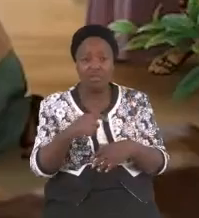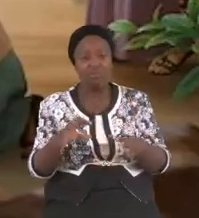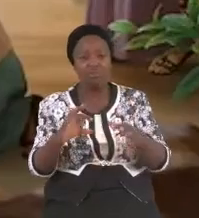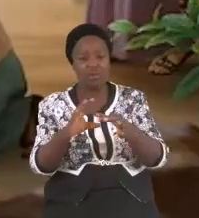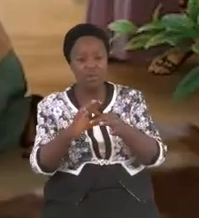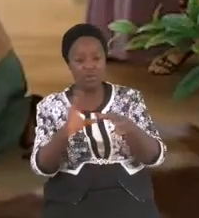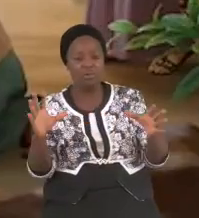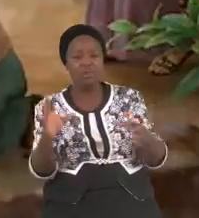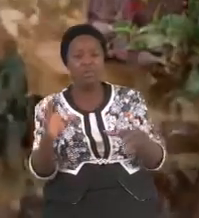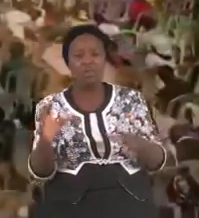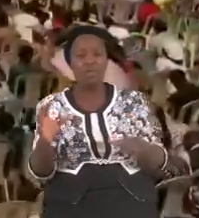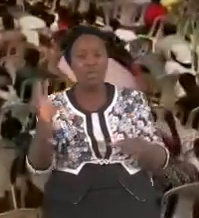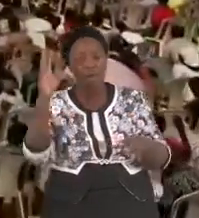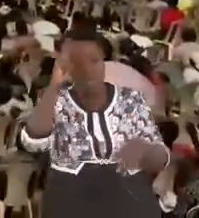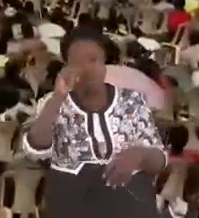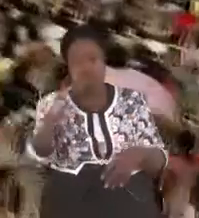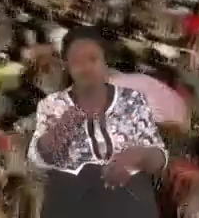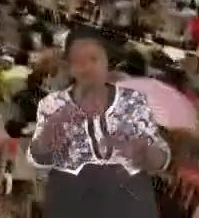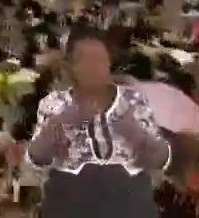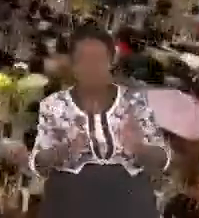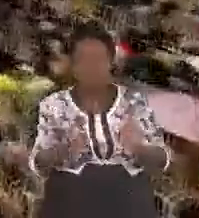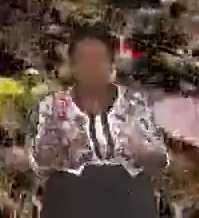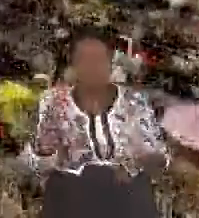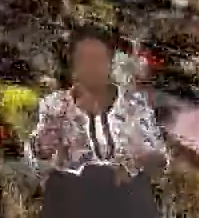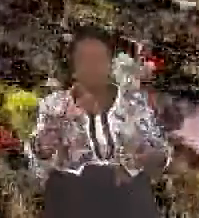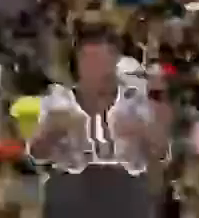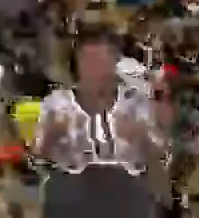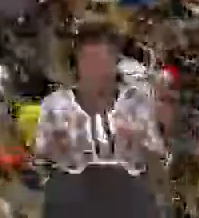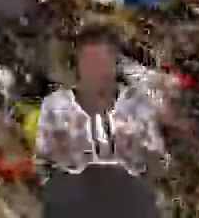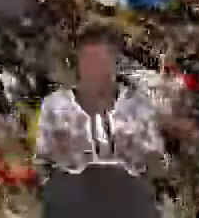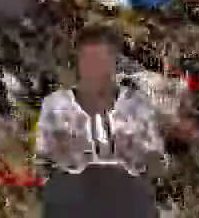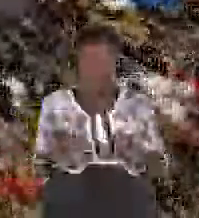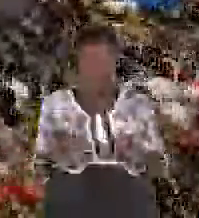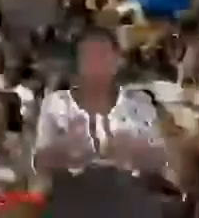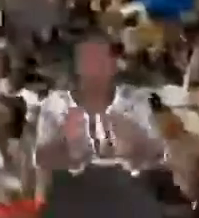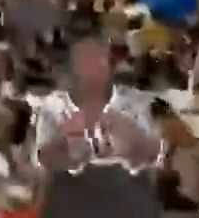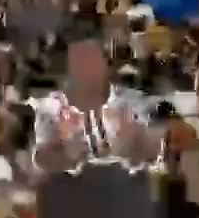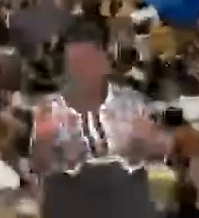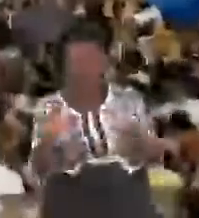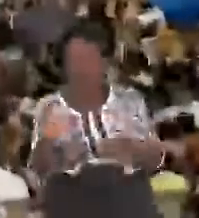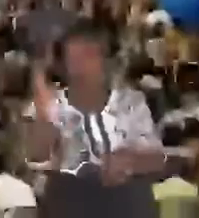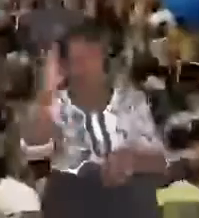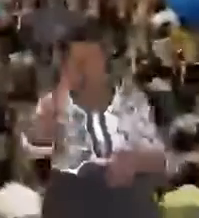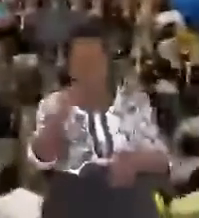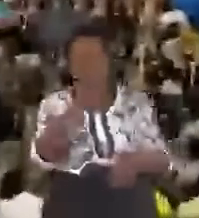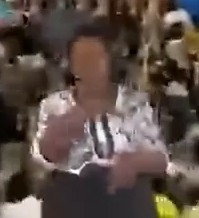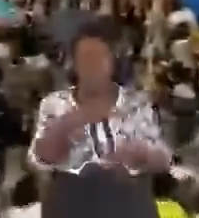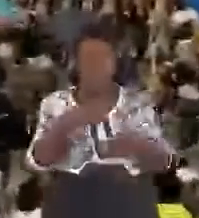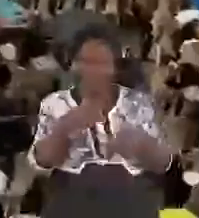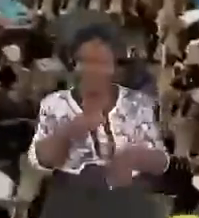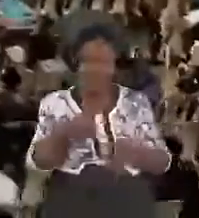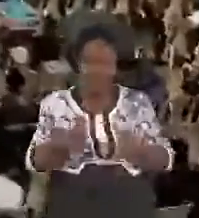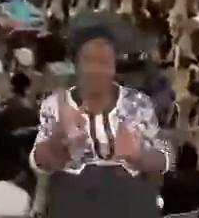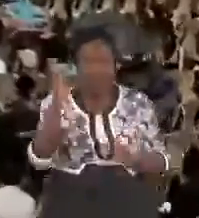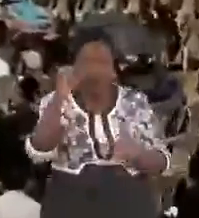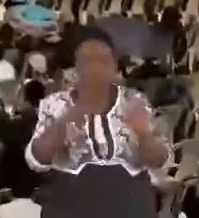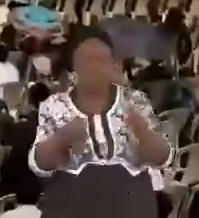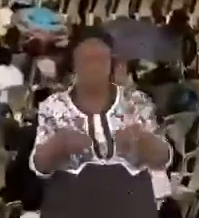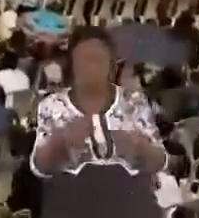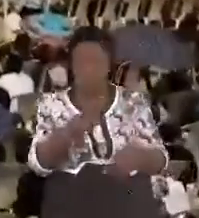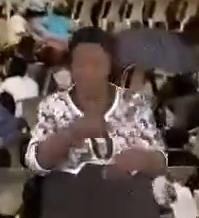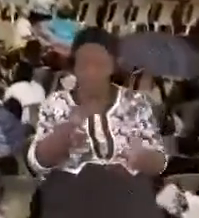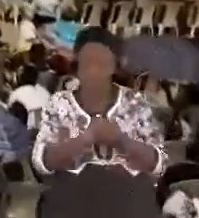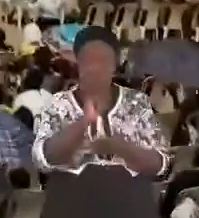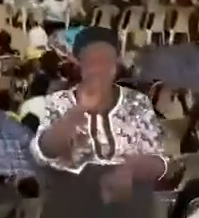let him go you see him and let him go that's you